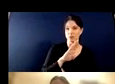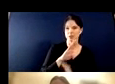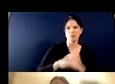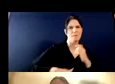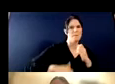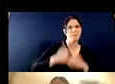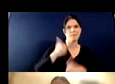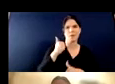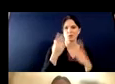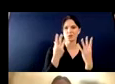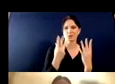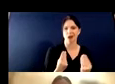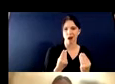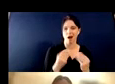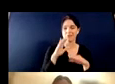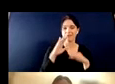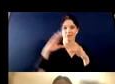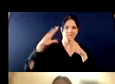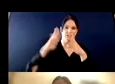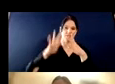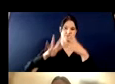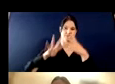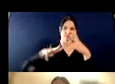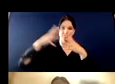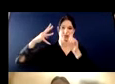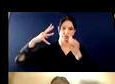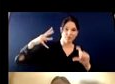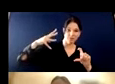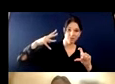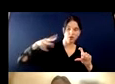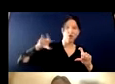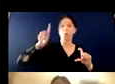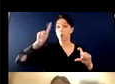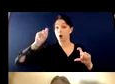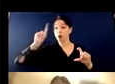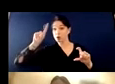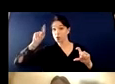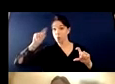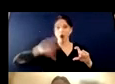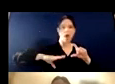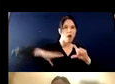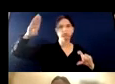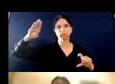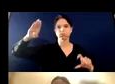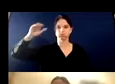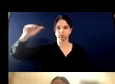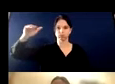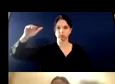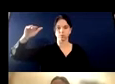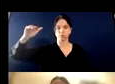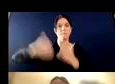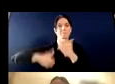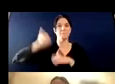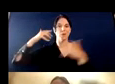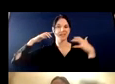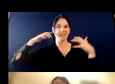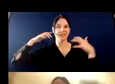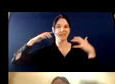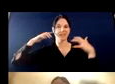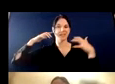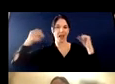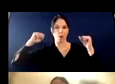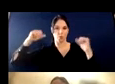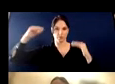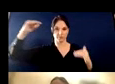graph, and 120 decibels is the loudest sound. This image here on the right gives